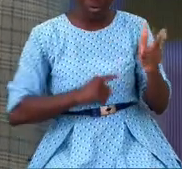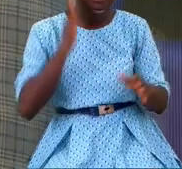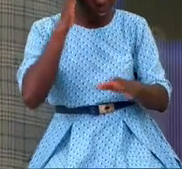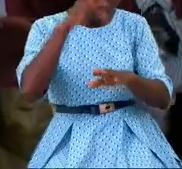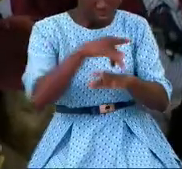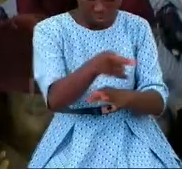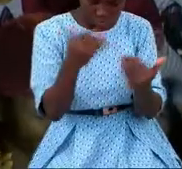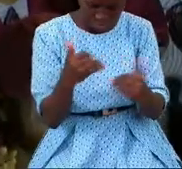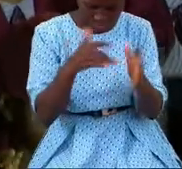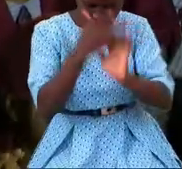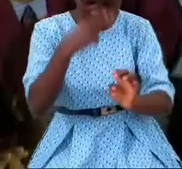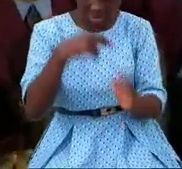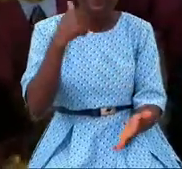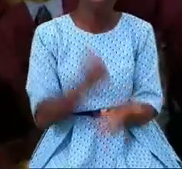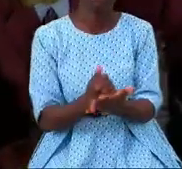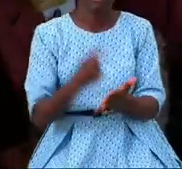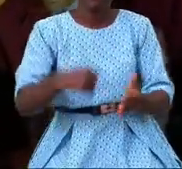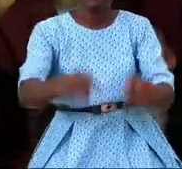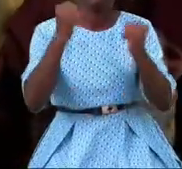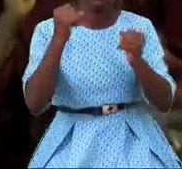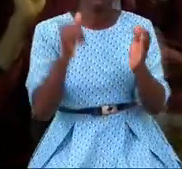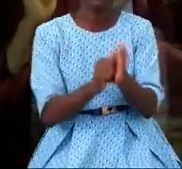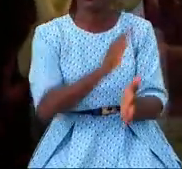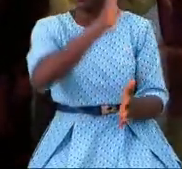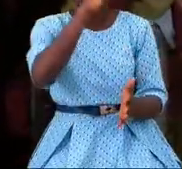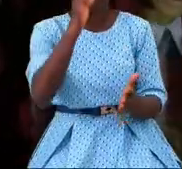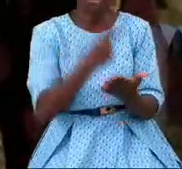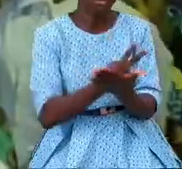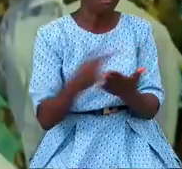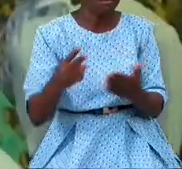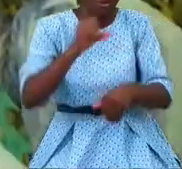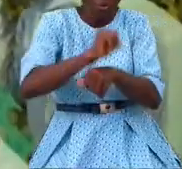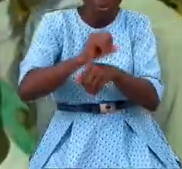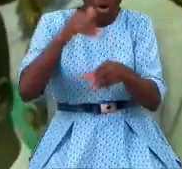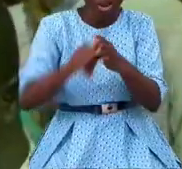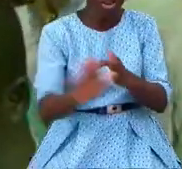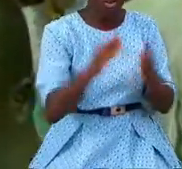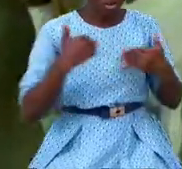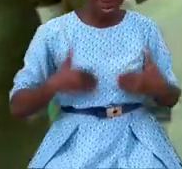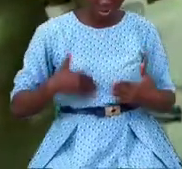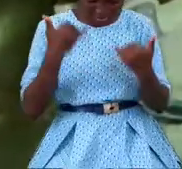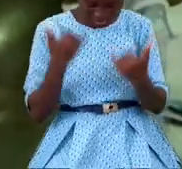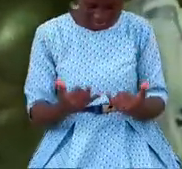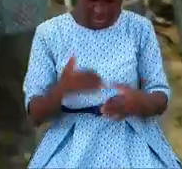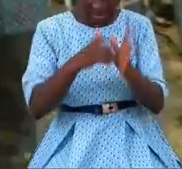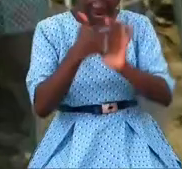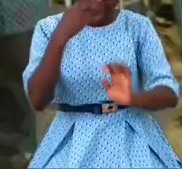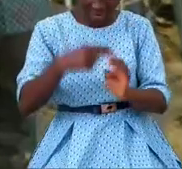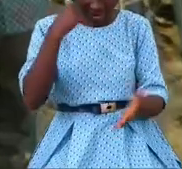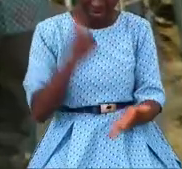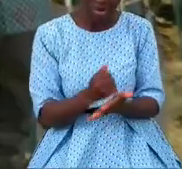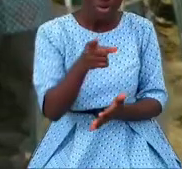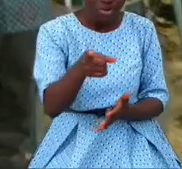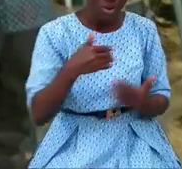now. You're healed. You're delivered. You're recovered.